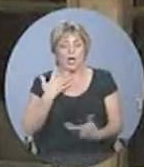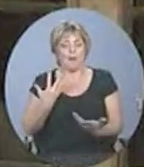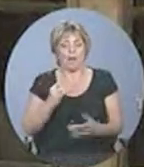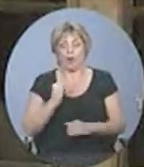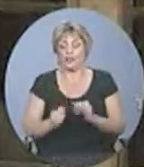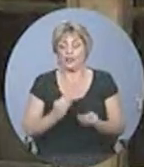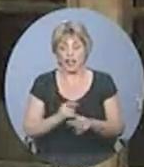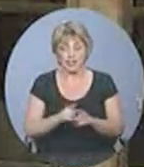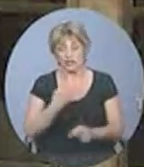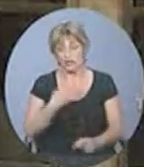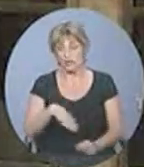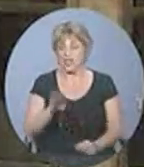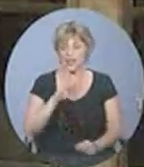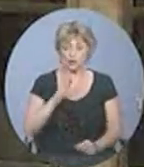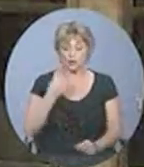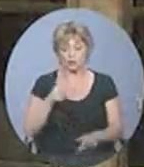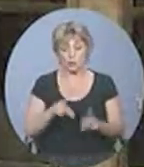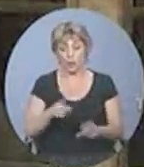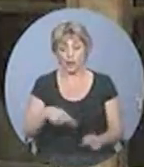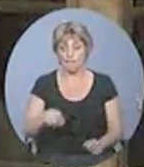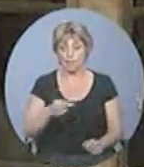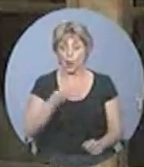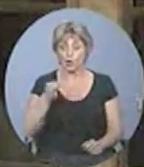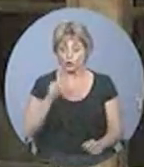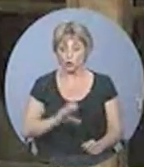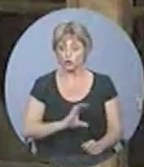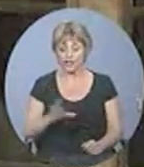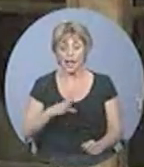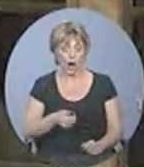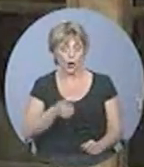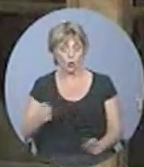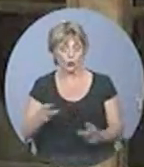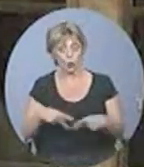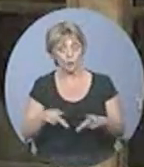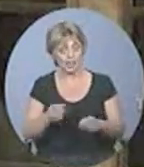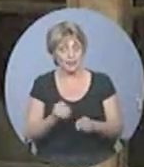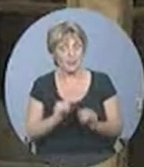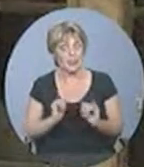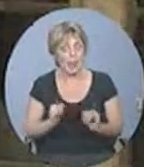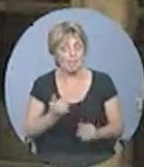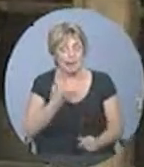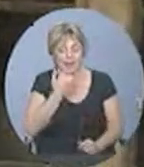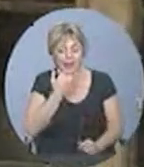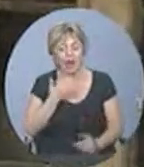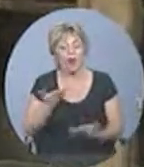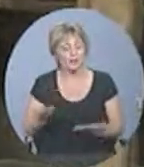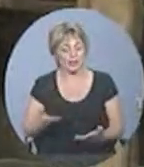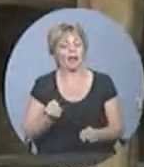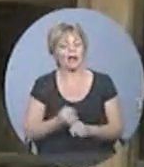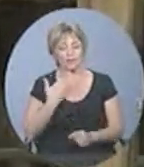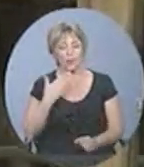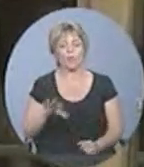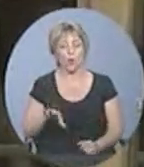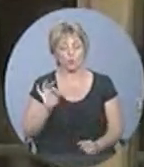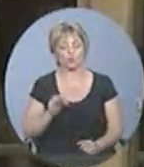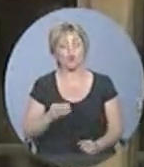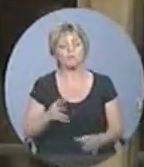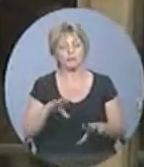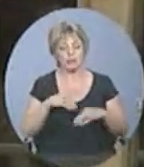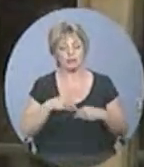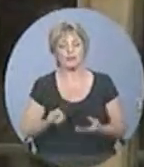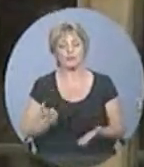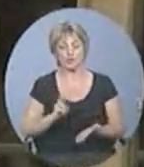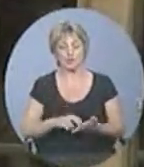countries that made the same mistake are now making the right choice by signing on to this important human rights document. This week at the UN, New Zealand reversed